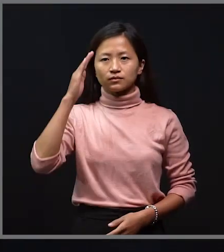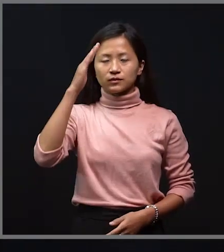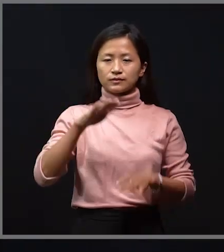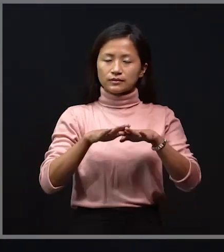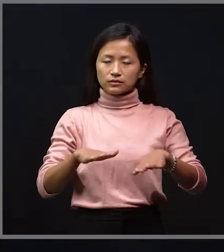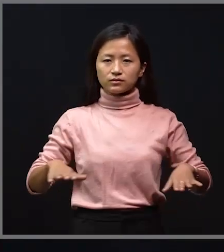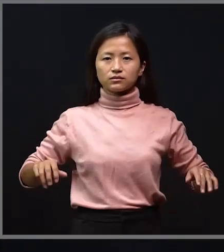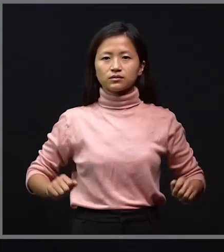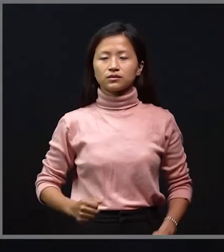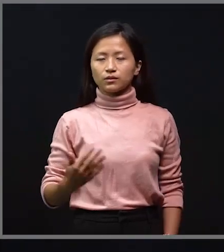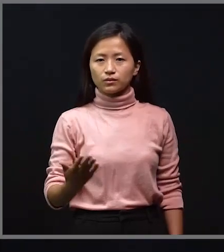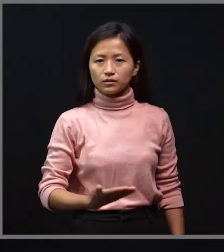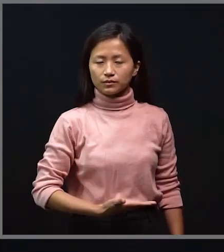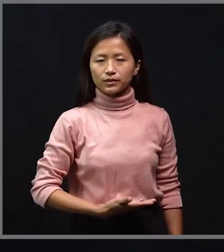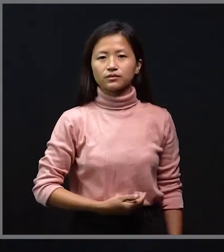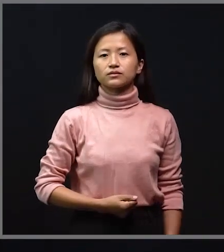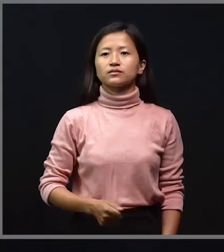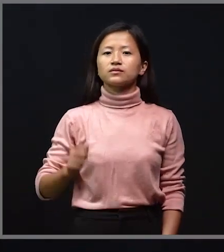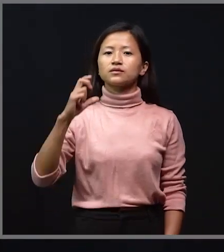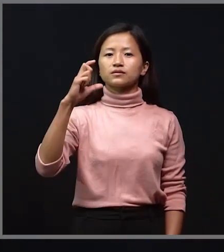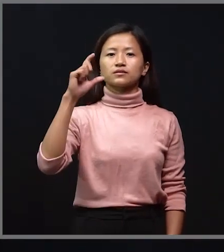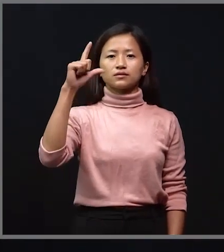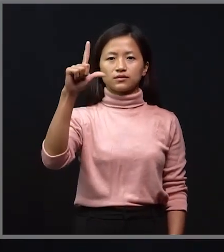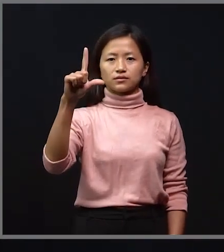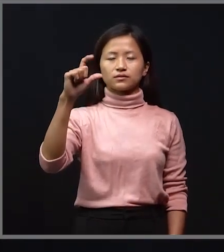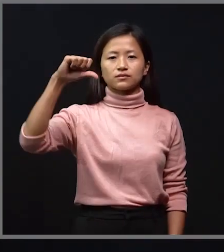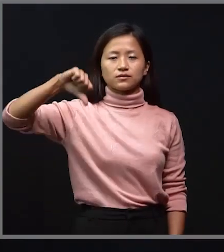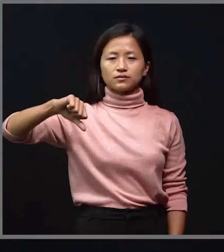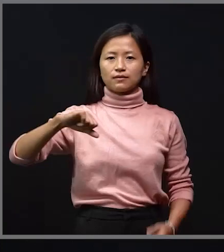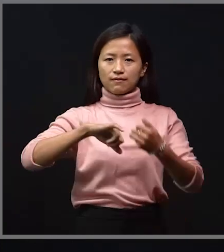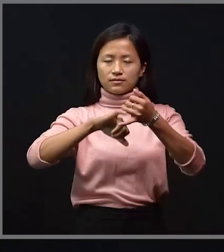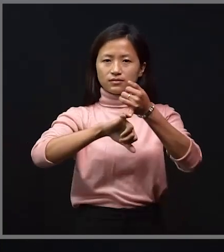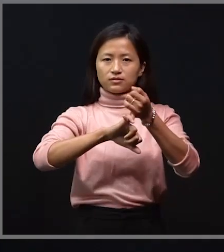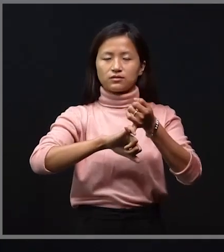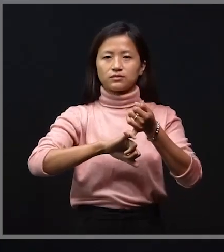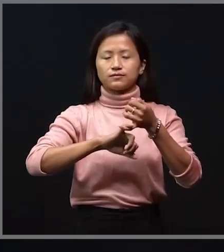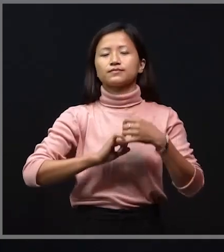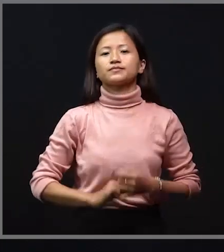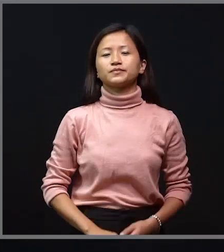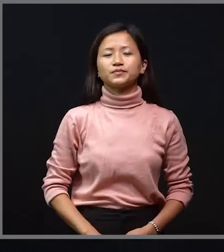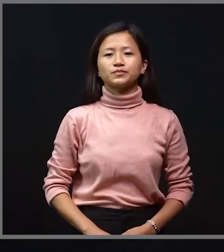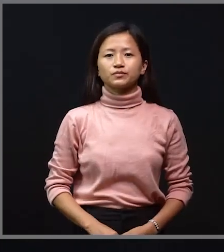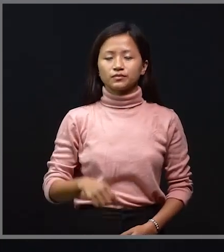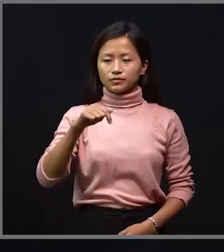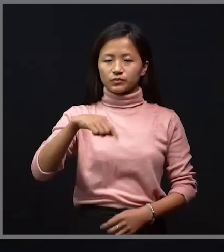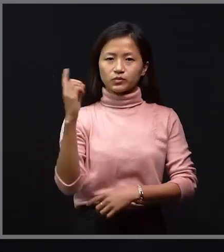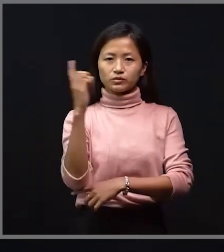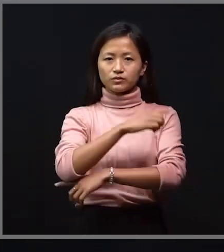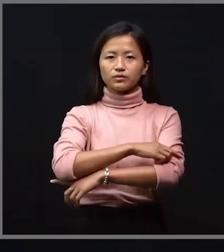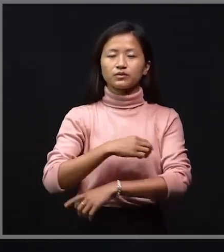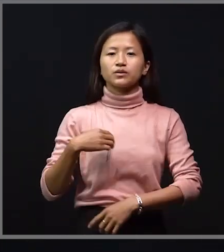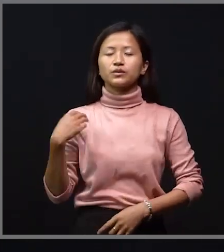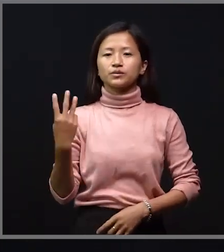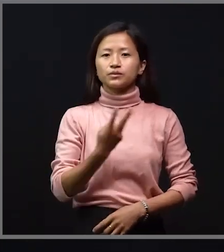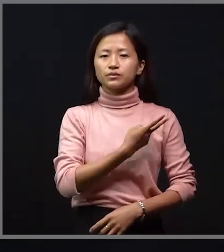Hello students, welcome back to class 9 social science class, okay? Class 9 social science, and today we will